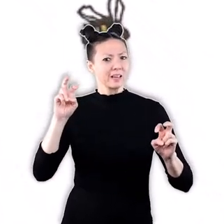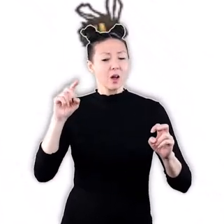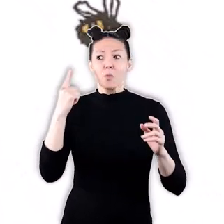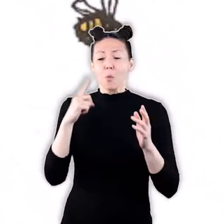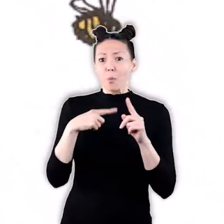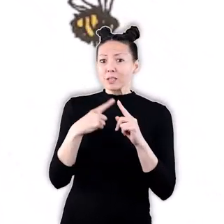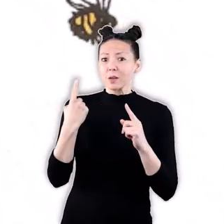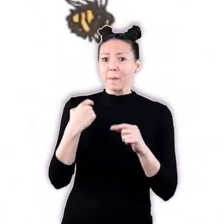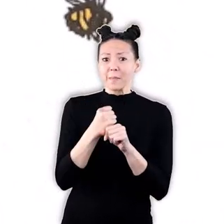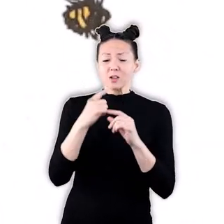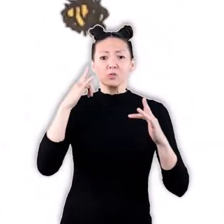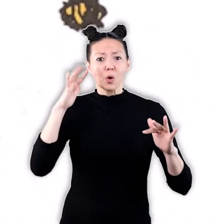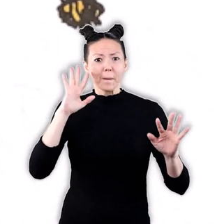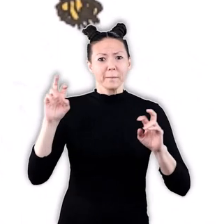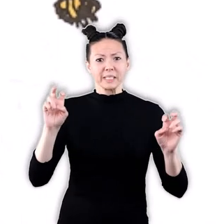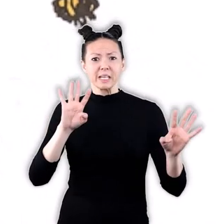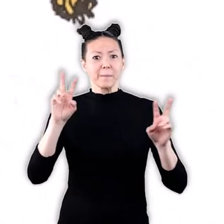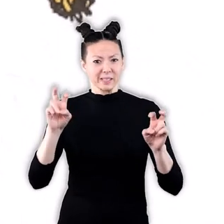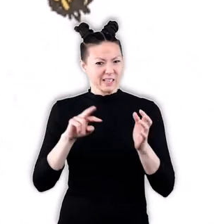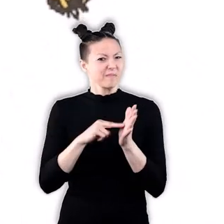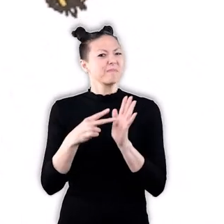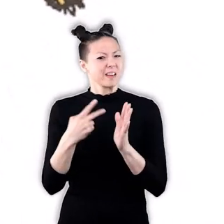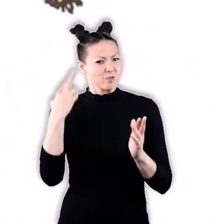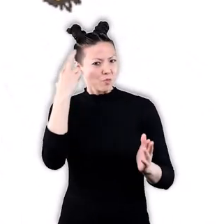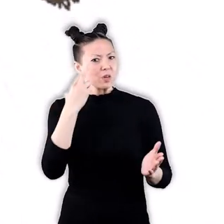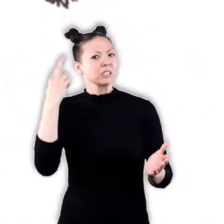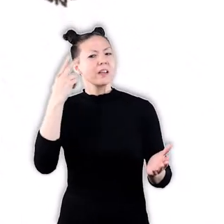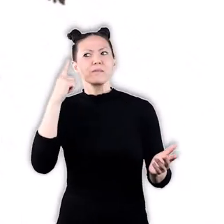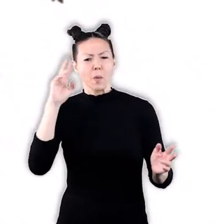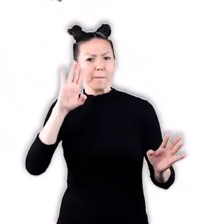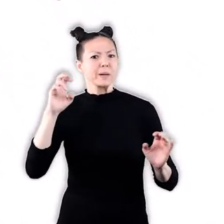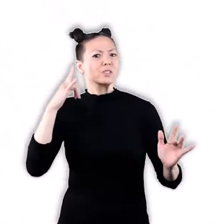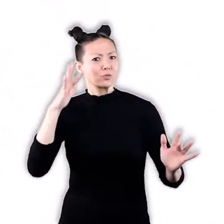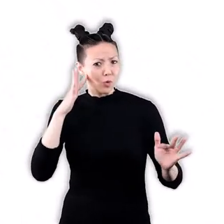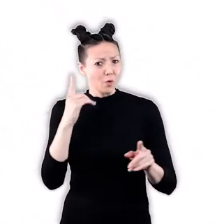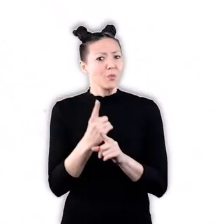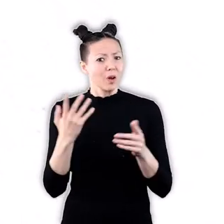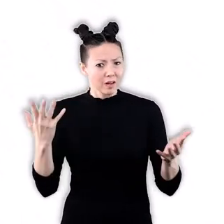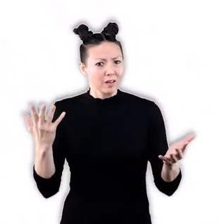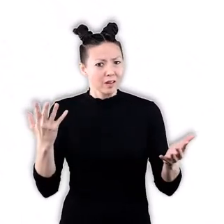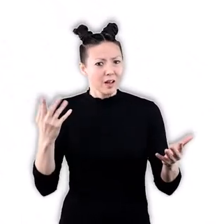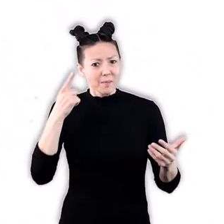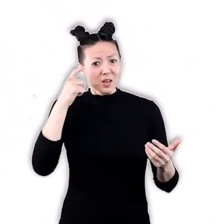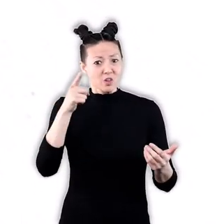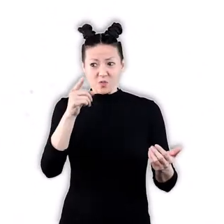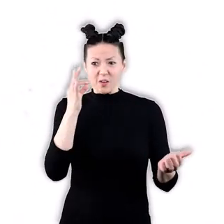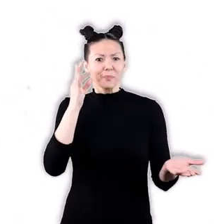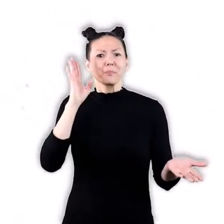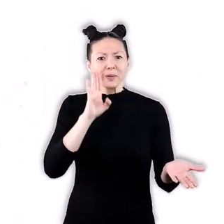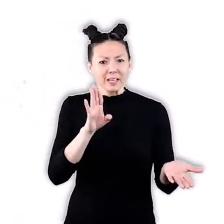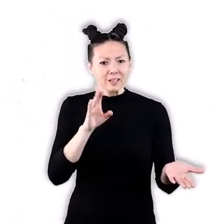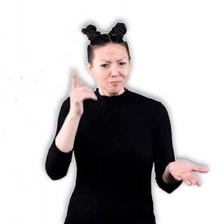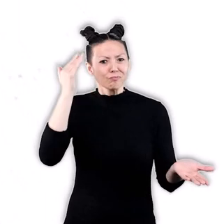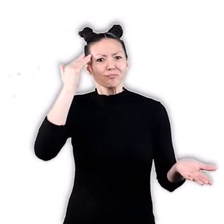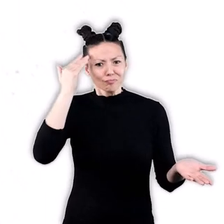buzzing noise, and the only reason for making a buzzing noise that I know of is because you're a